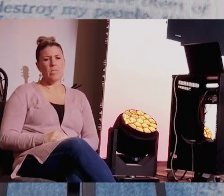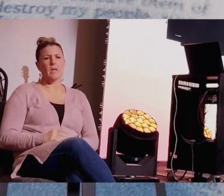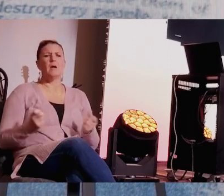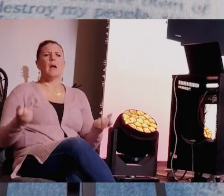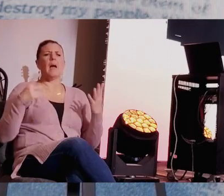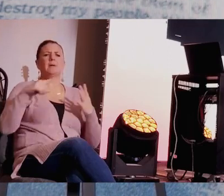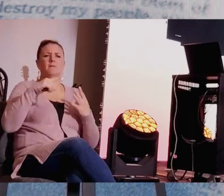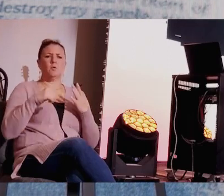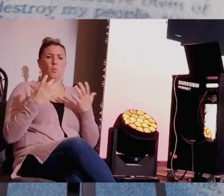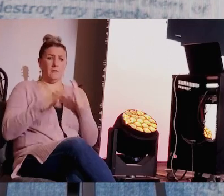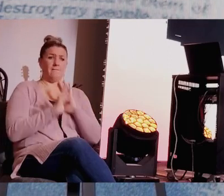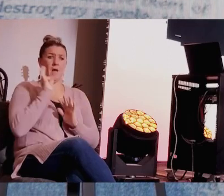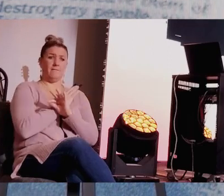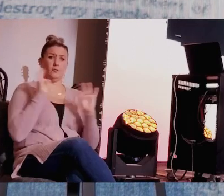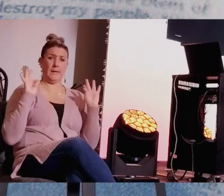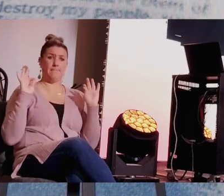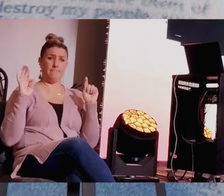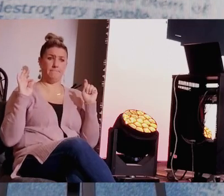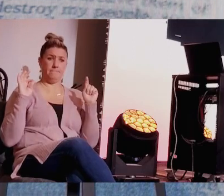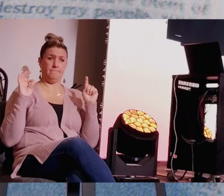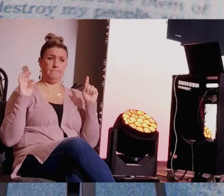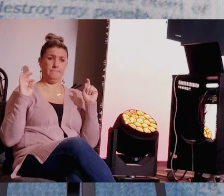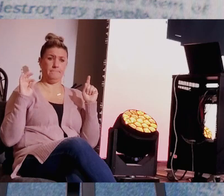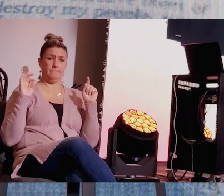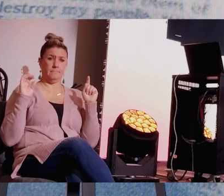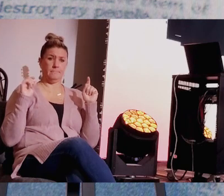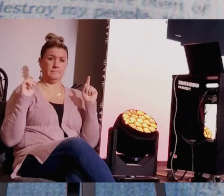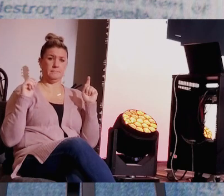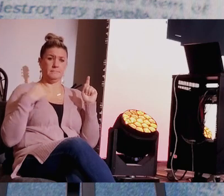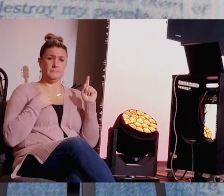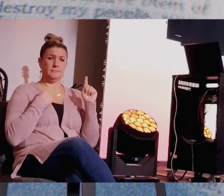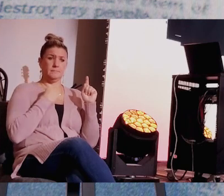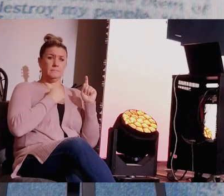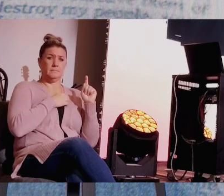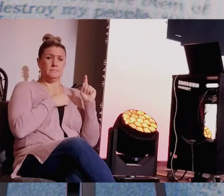How many of you would like to find freedom in certain areas of your life?